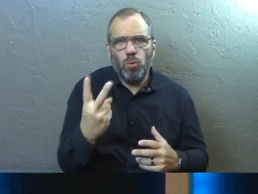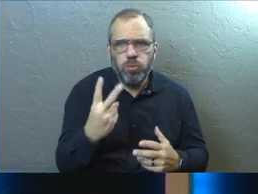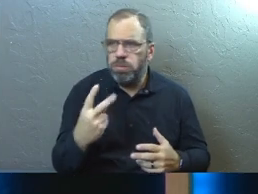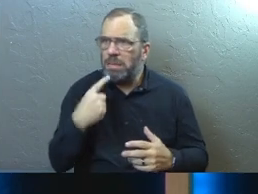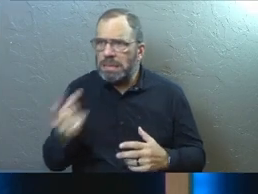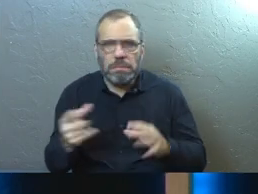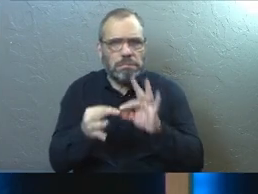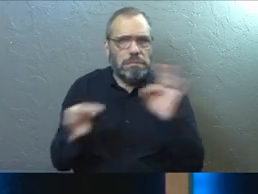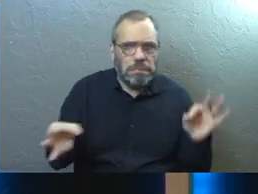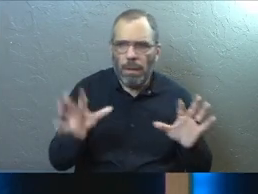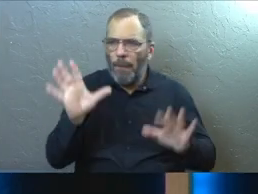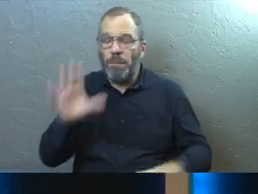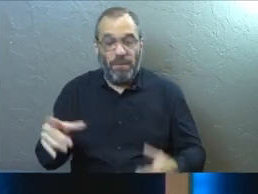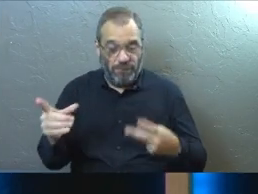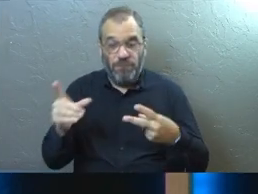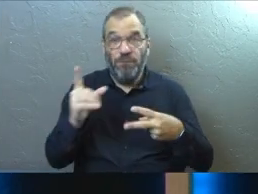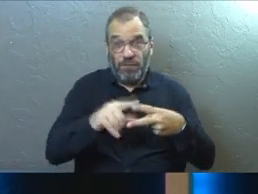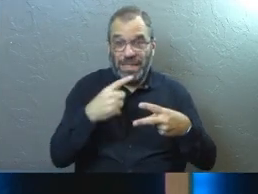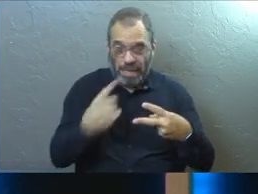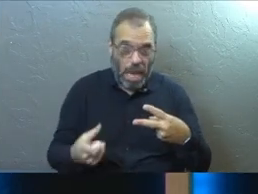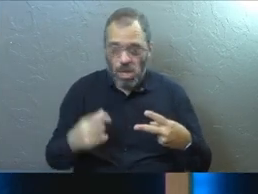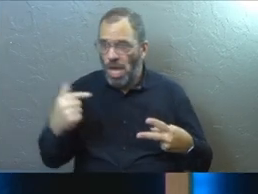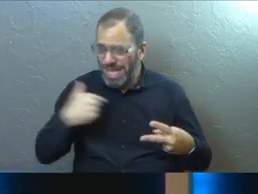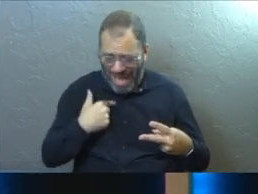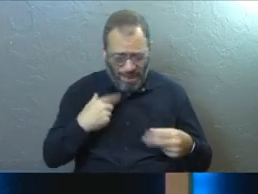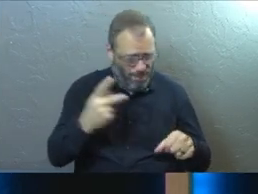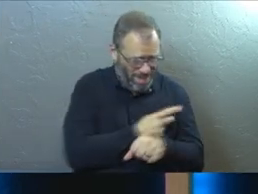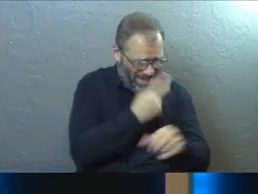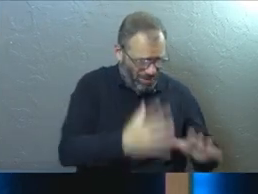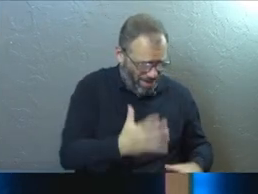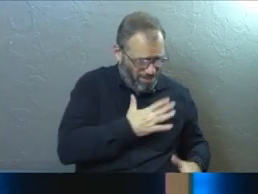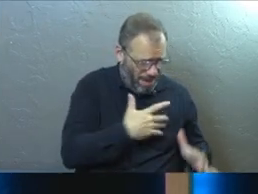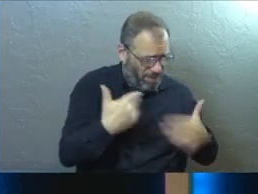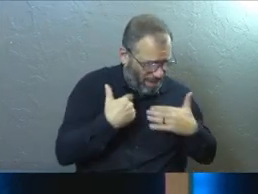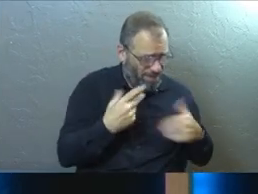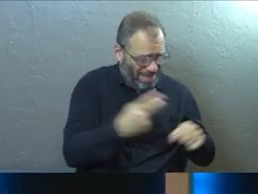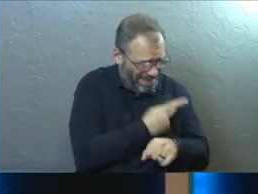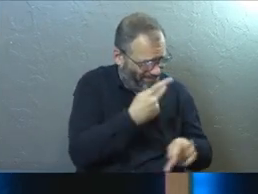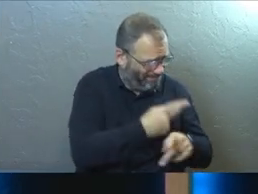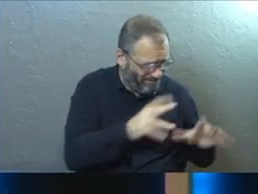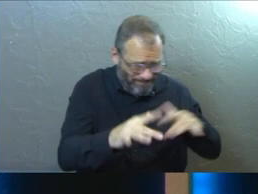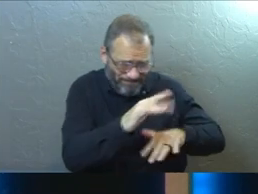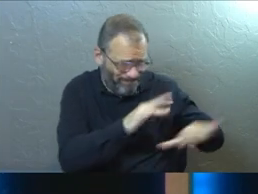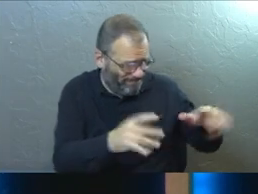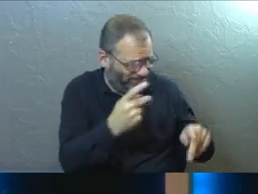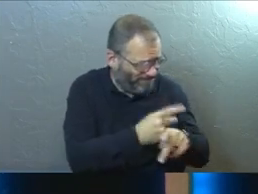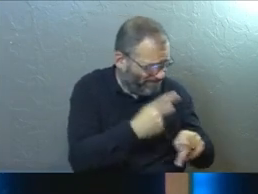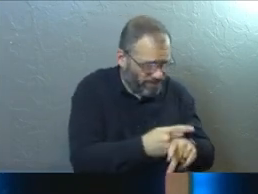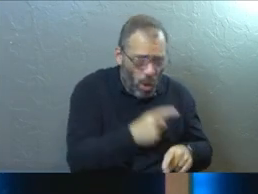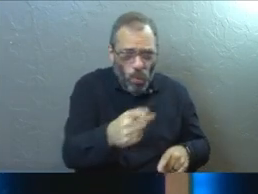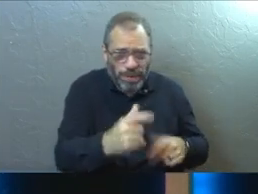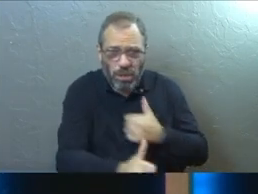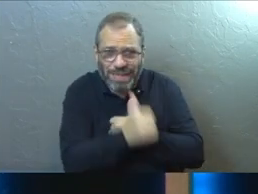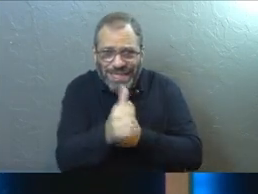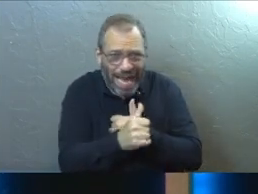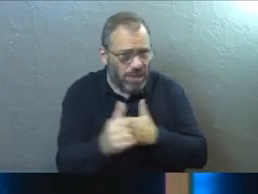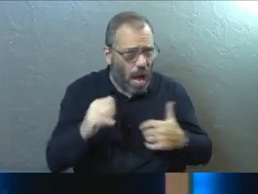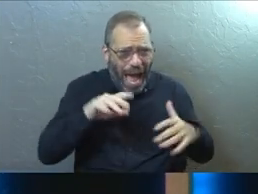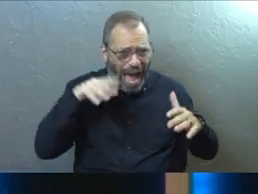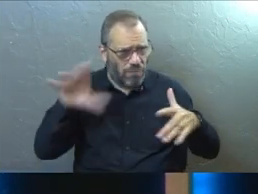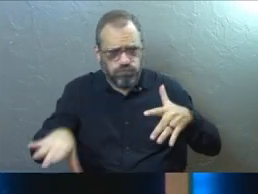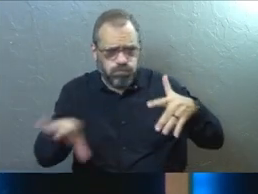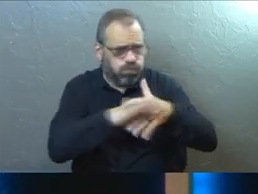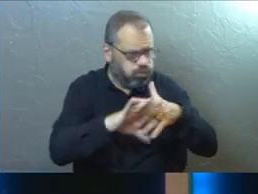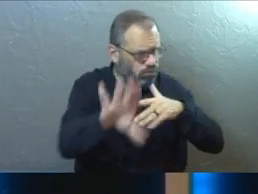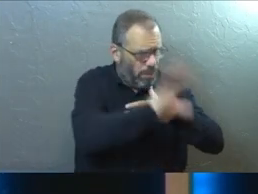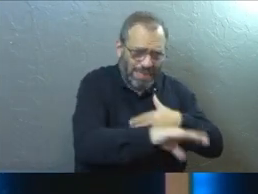really cool things in this verse. The first thing is that, yeah, he's like, as a shepherd, that's part of my job. That's what I do. Like, when there is danger, I will